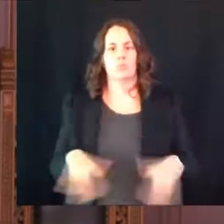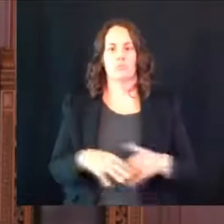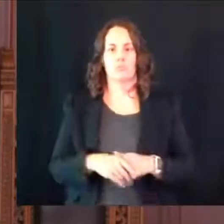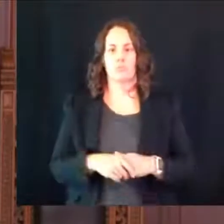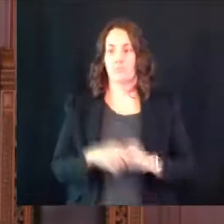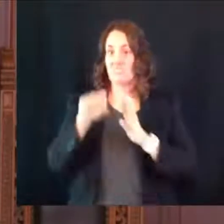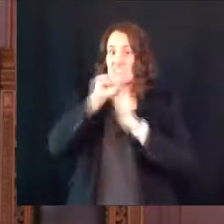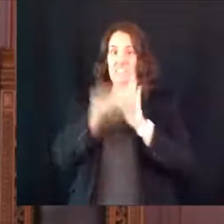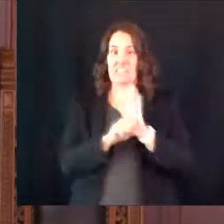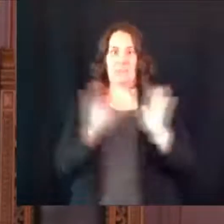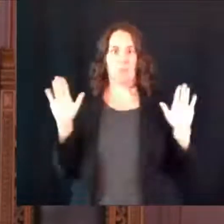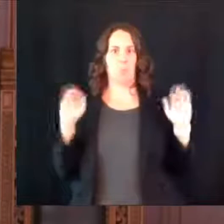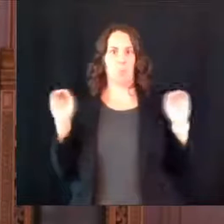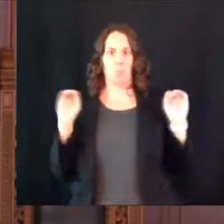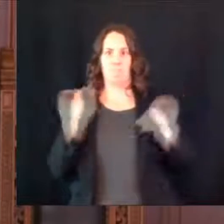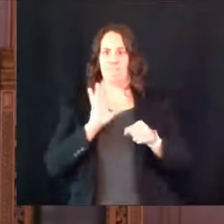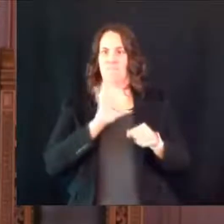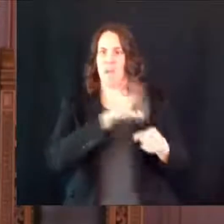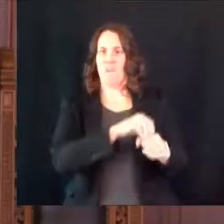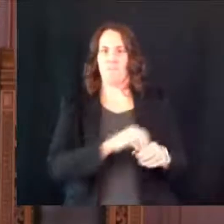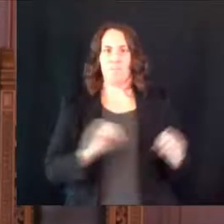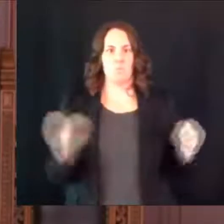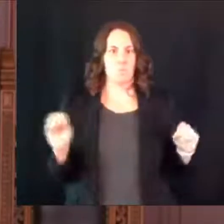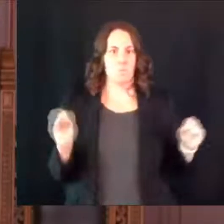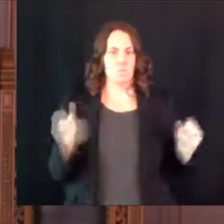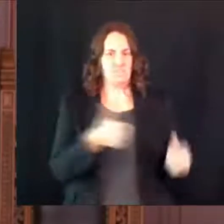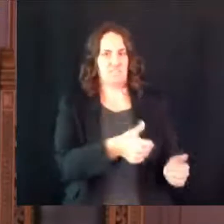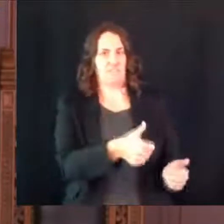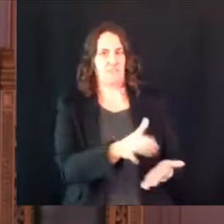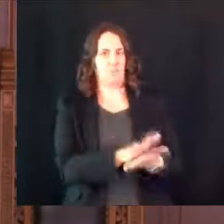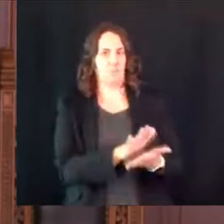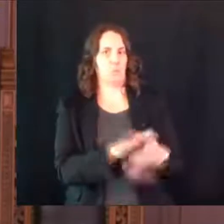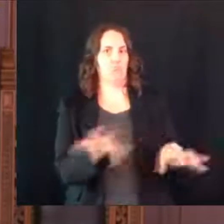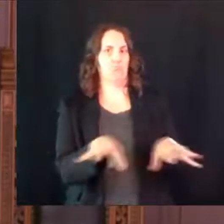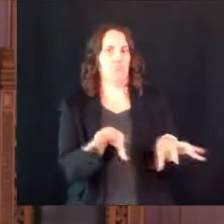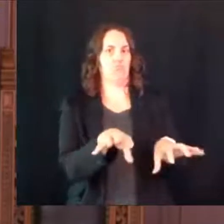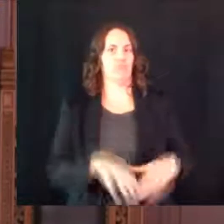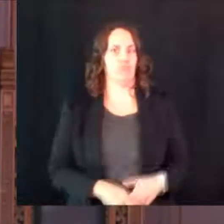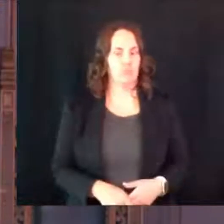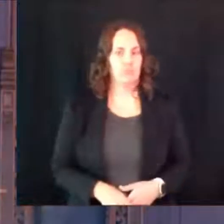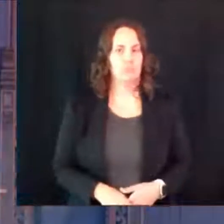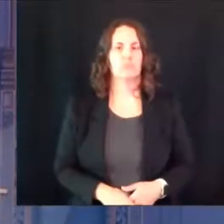assume I'm accurate there. Yes, I am. I get head shakes, so yes, I am.